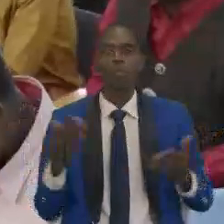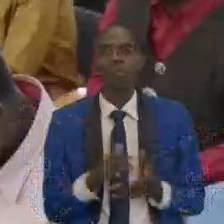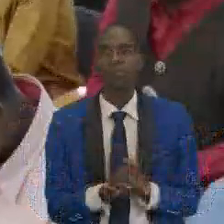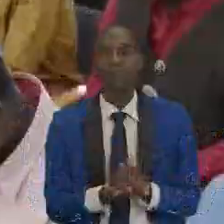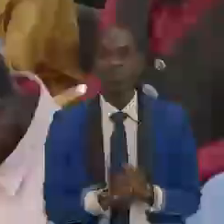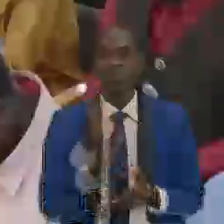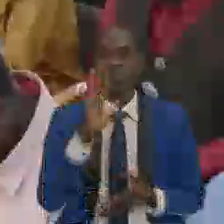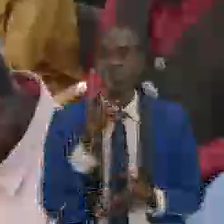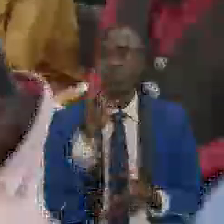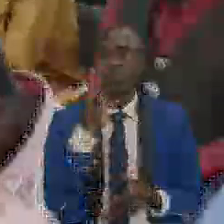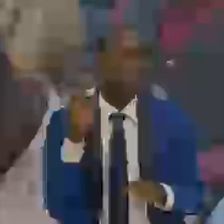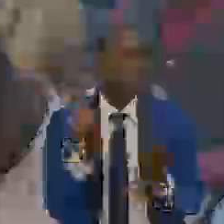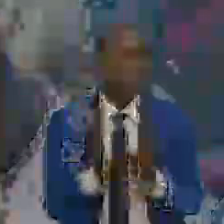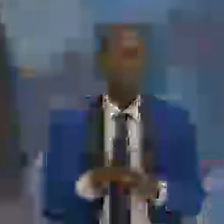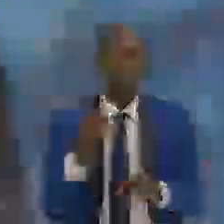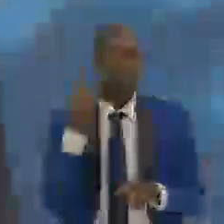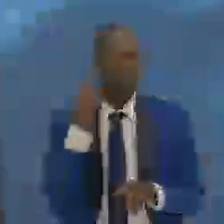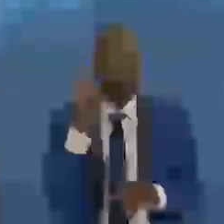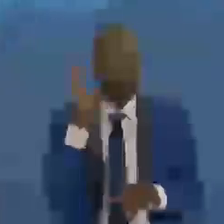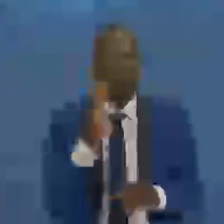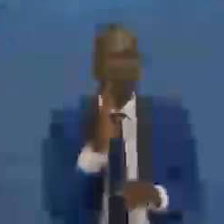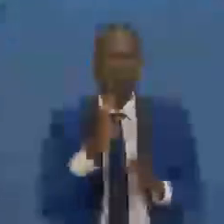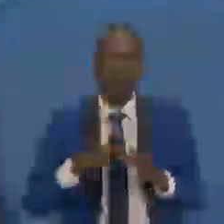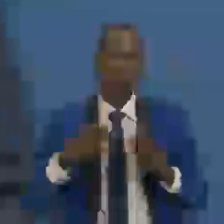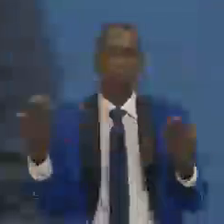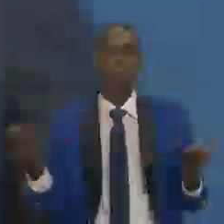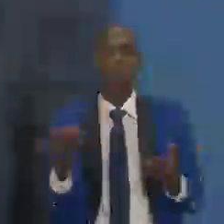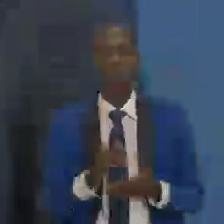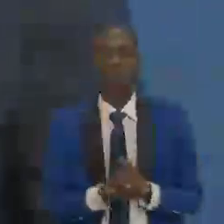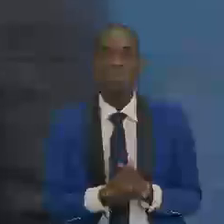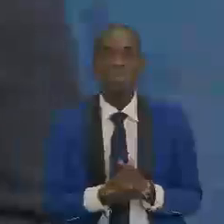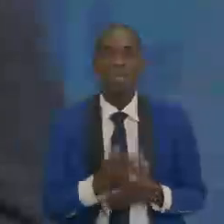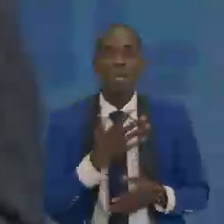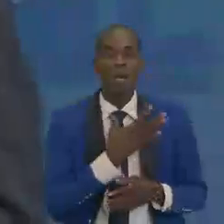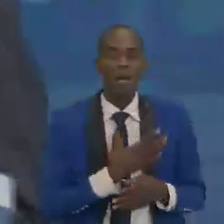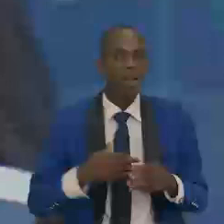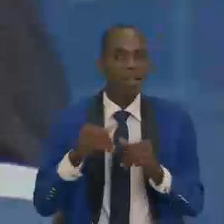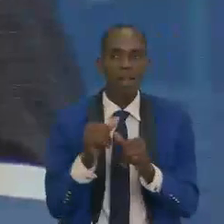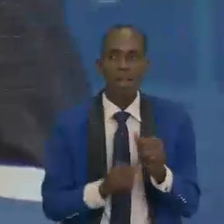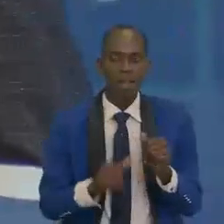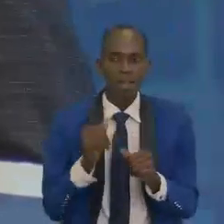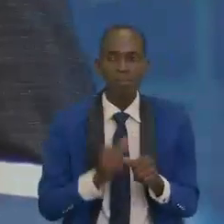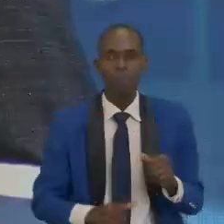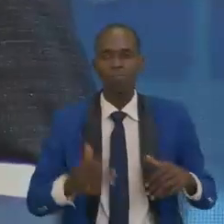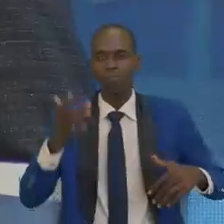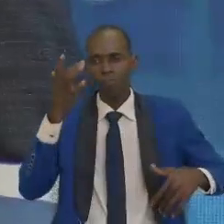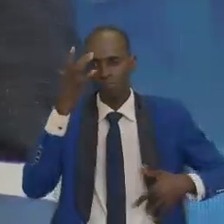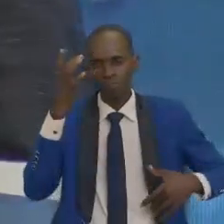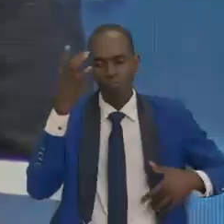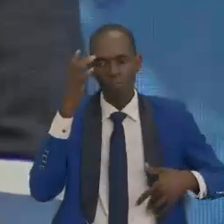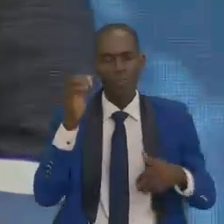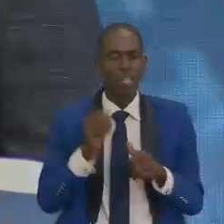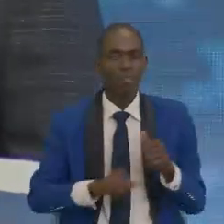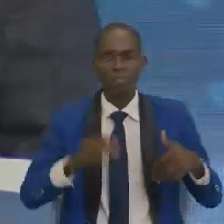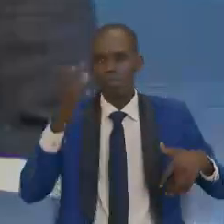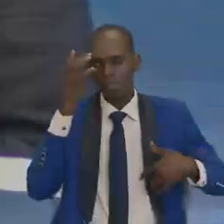deaf ears will be unstopped. And every infirmity and every sickness